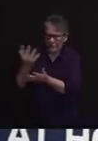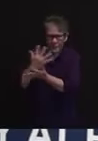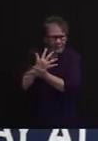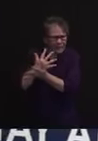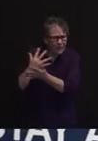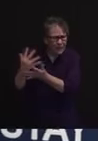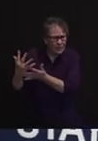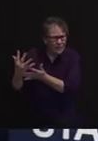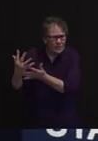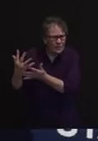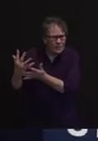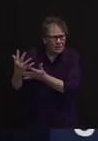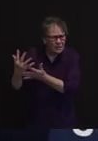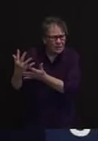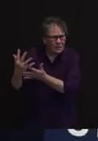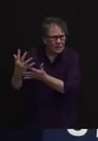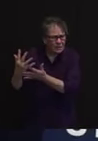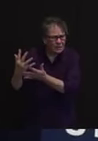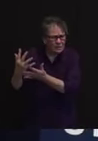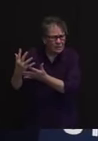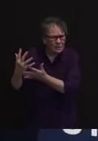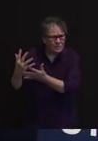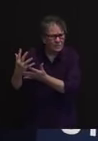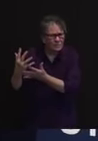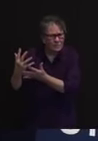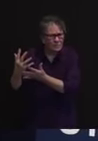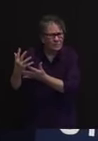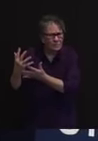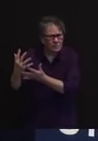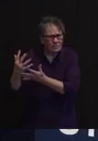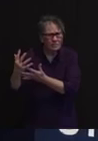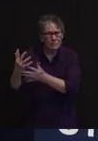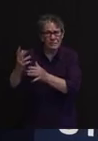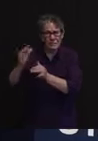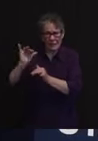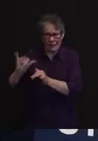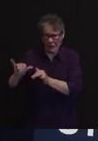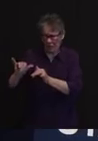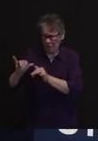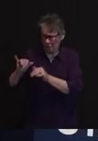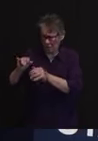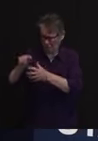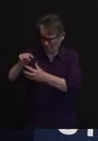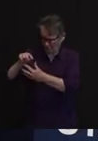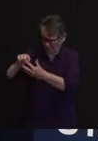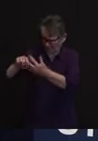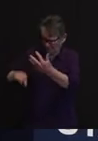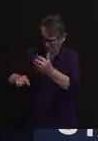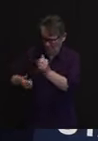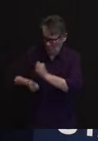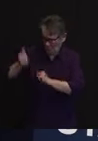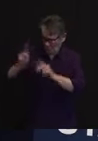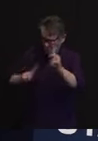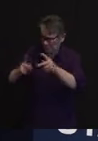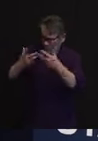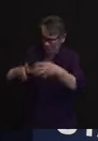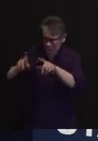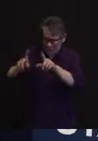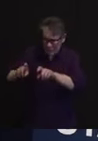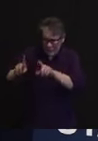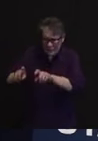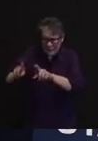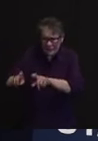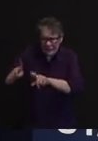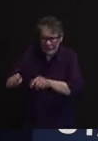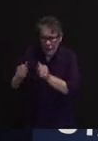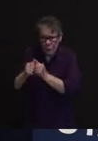Yes, that's correct. Overwhelming percentage are symptomatic. And no, I wouldn't read very much into a bump of a 1 or 2% going